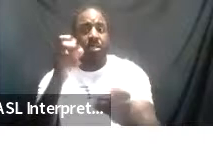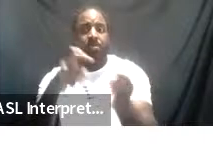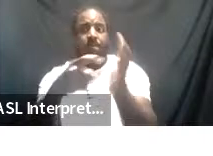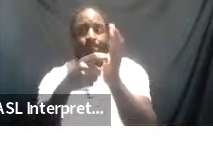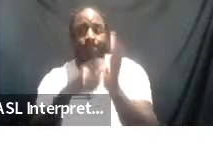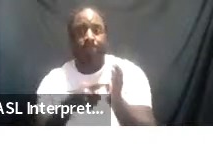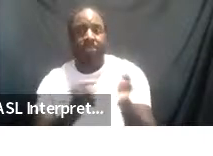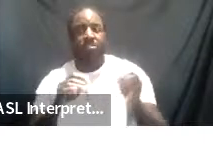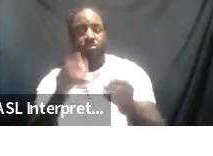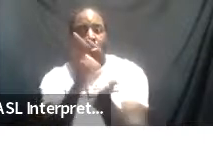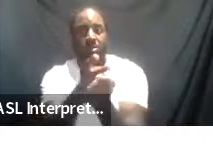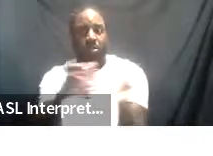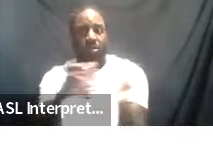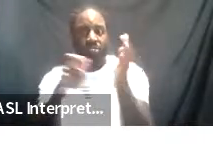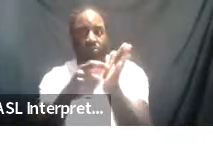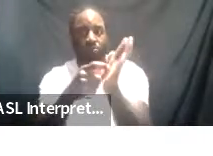requirements?